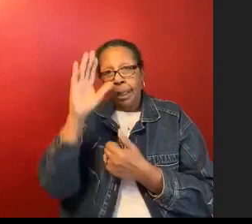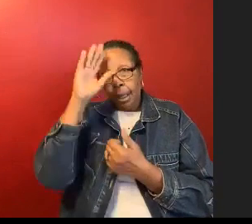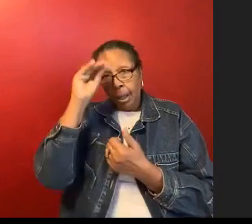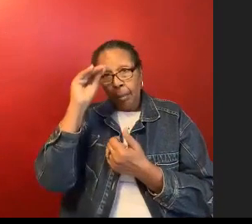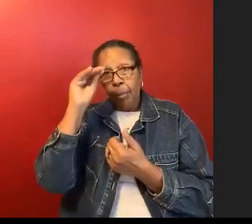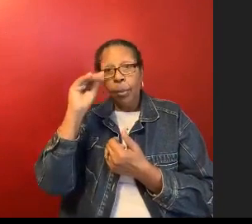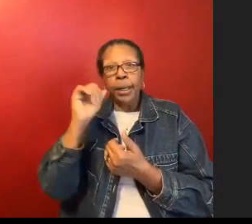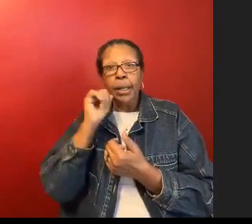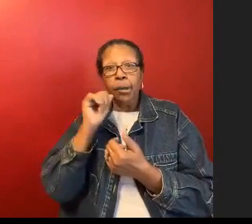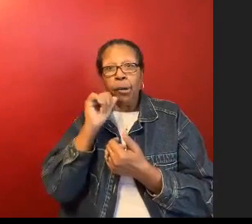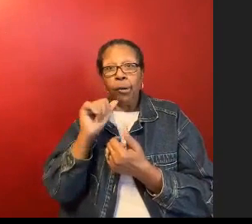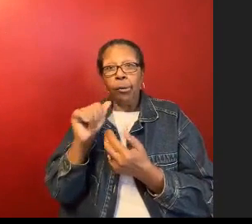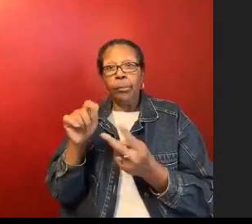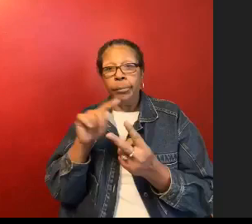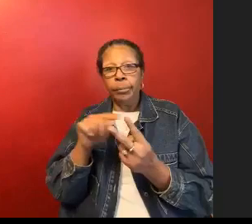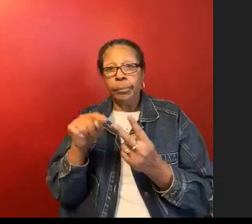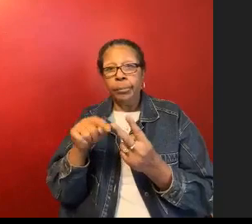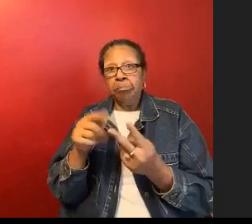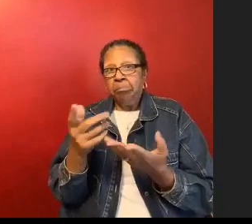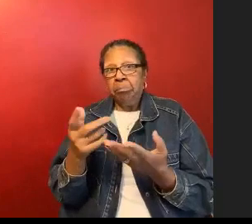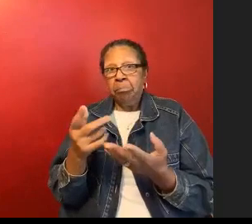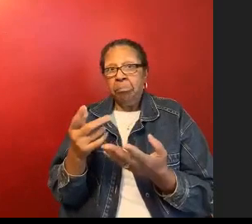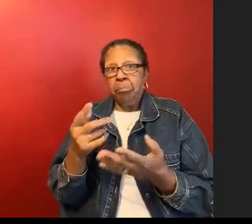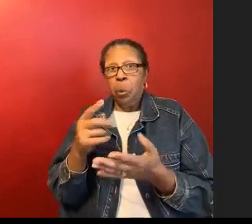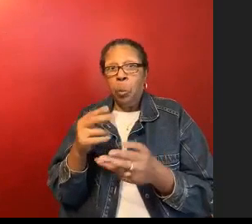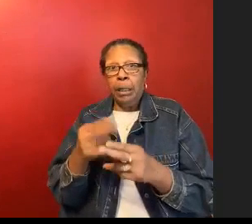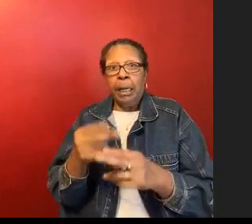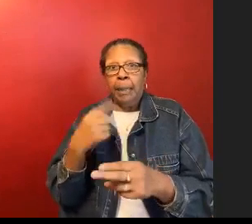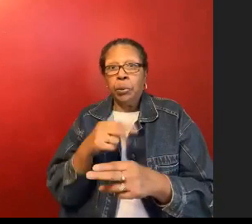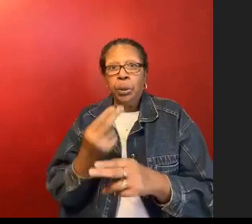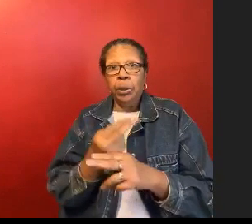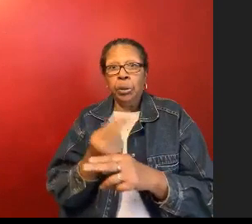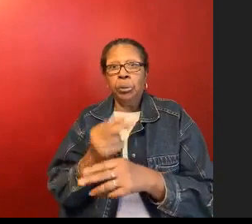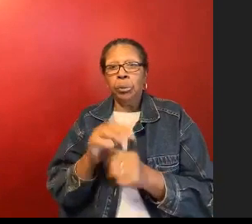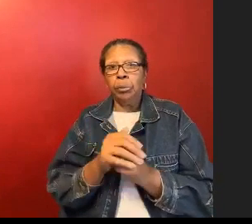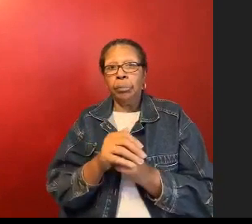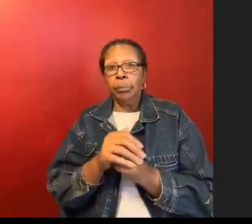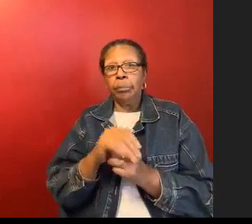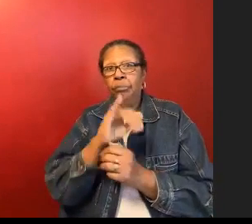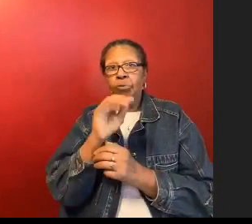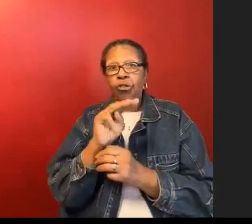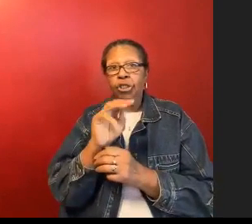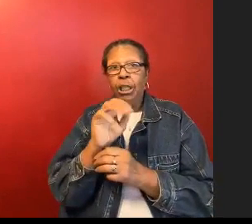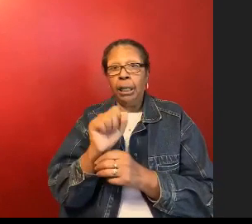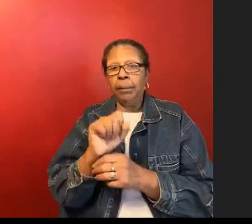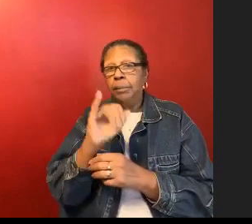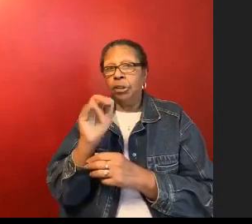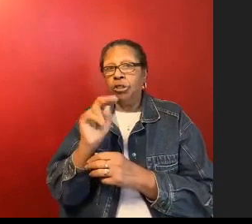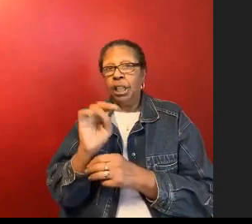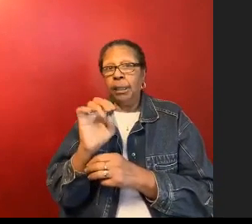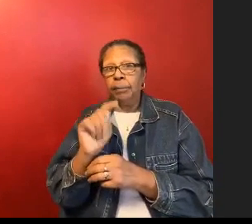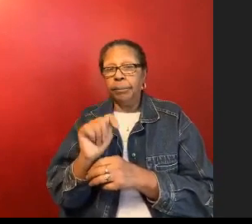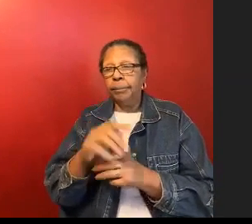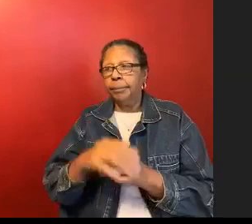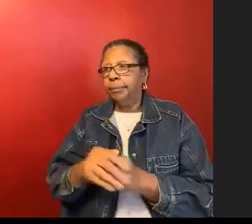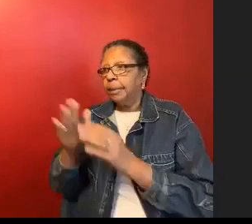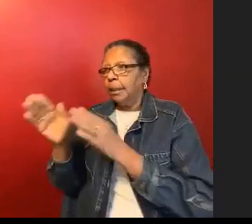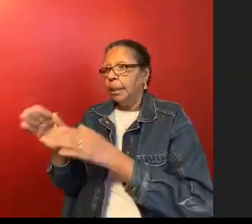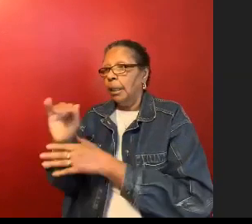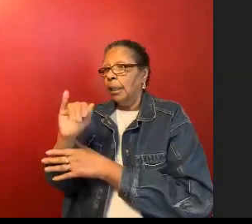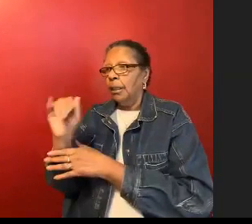and Janet? James and Janet. Janice and Janoris were two girls. What do we call Janice and Janoris?